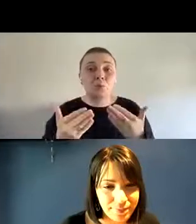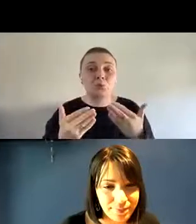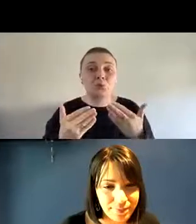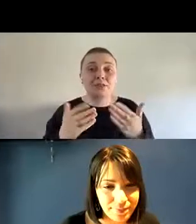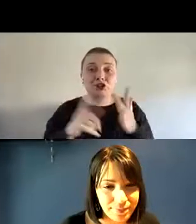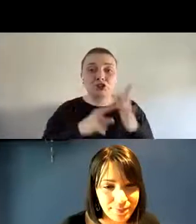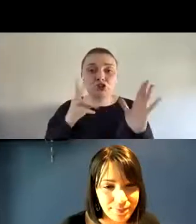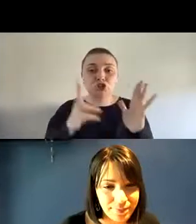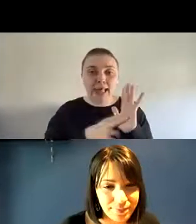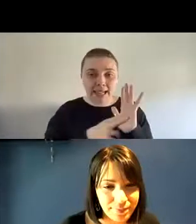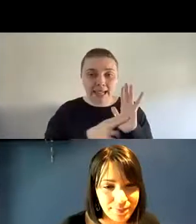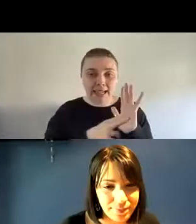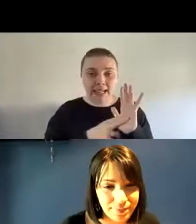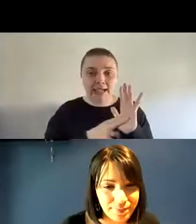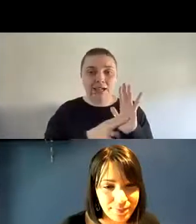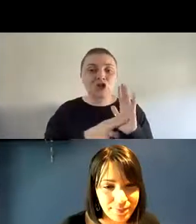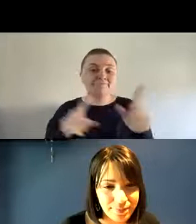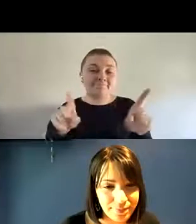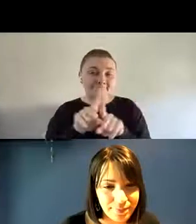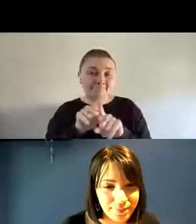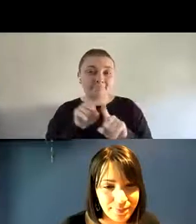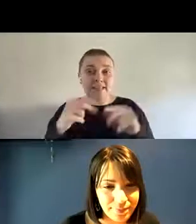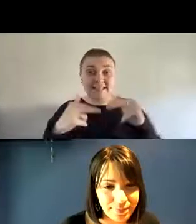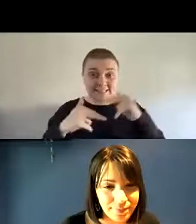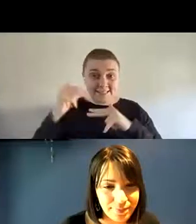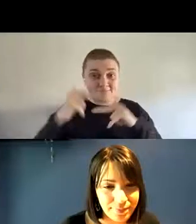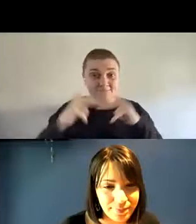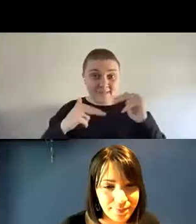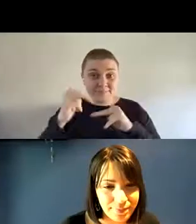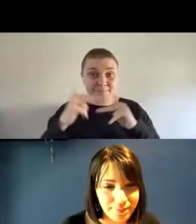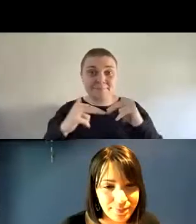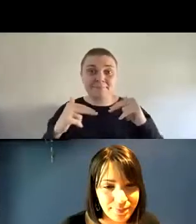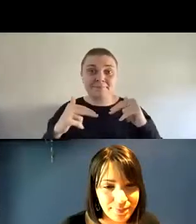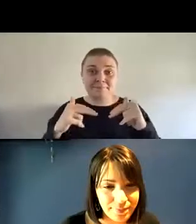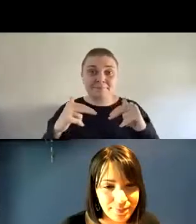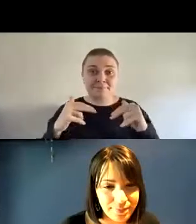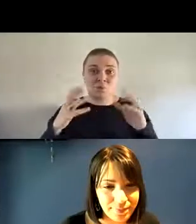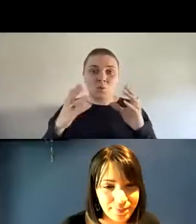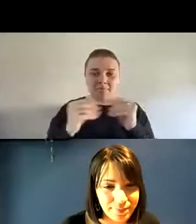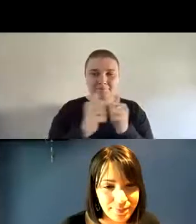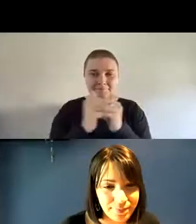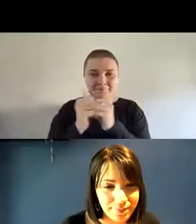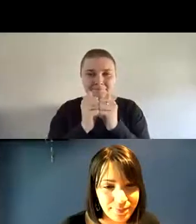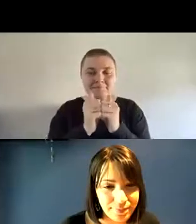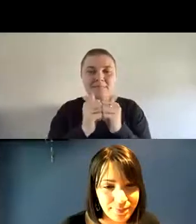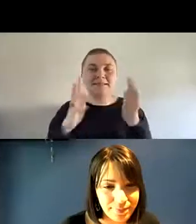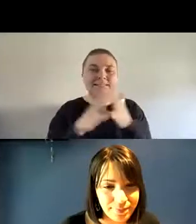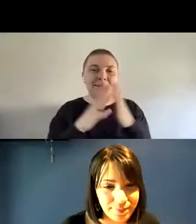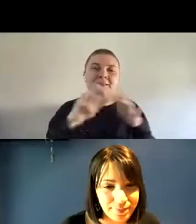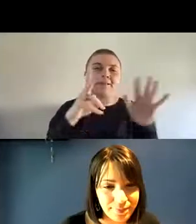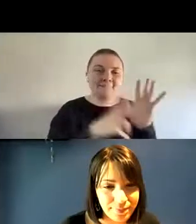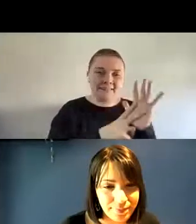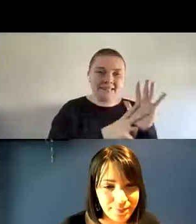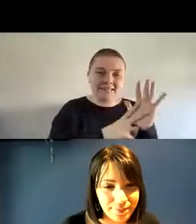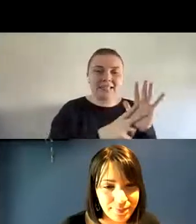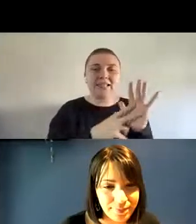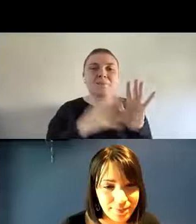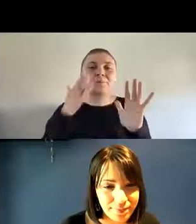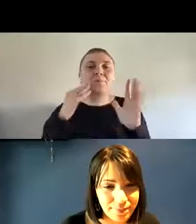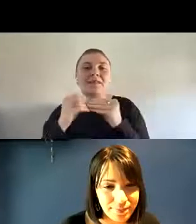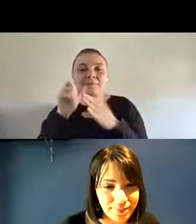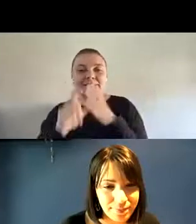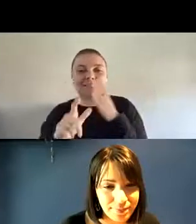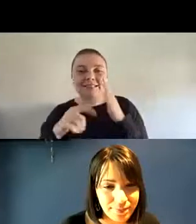Jan Earthstar as well, who developed in collaboration with the rest of WDV and Women with Disabilities